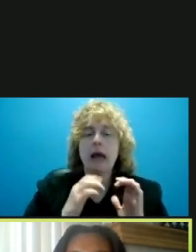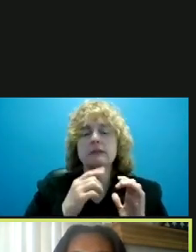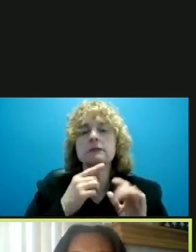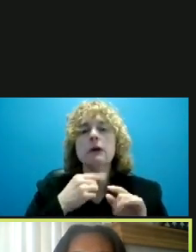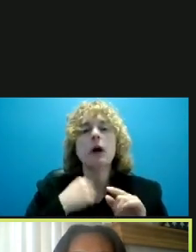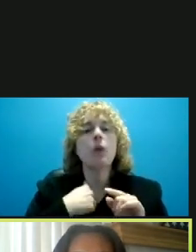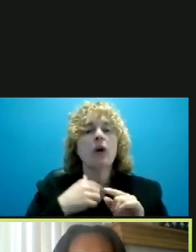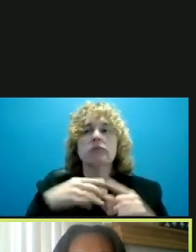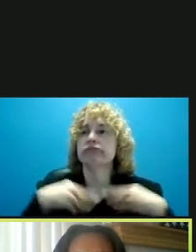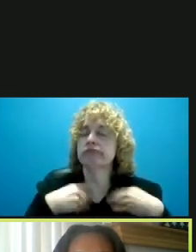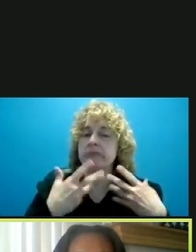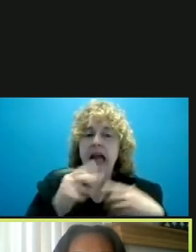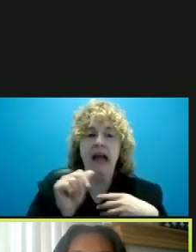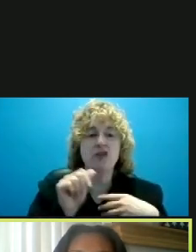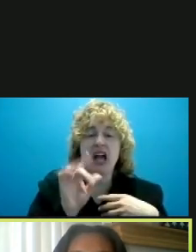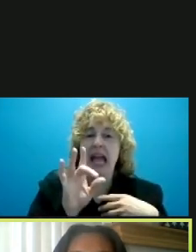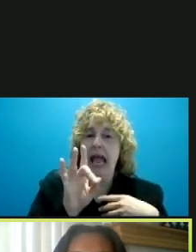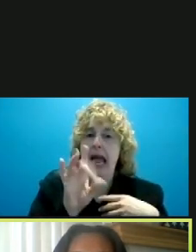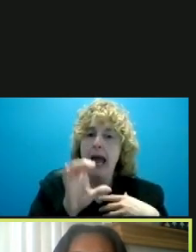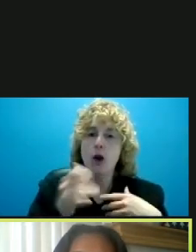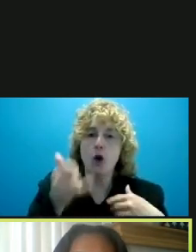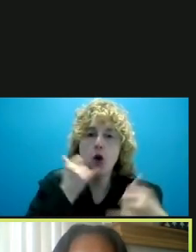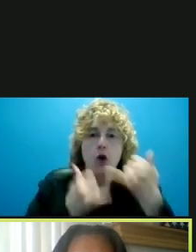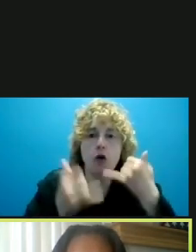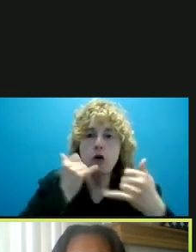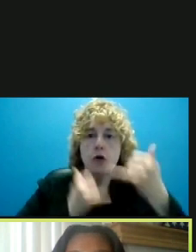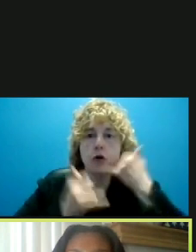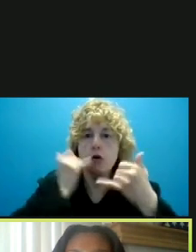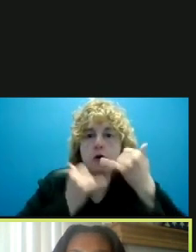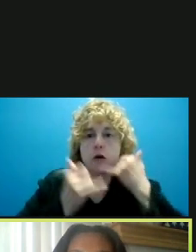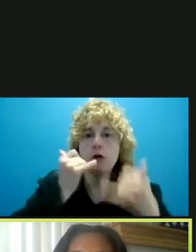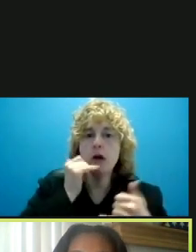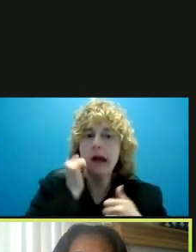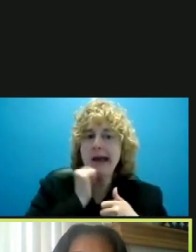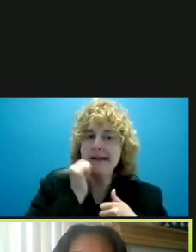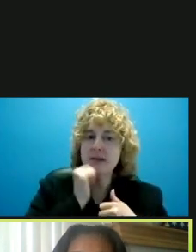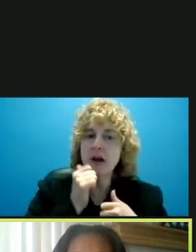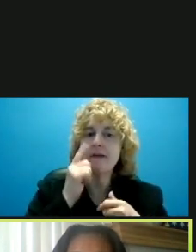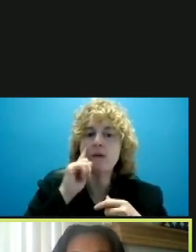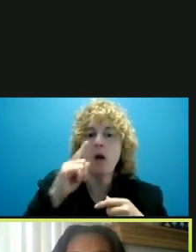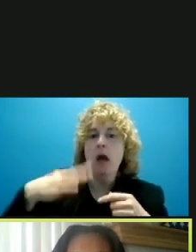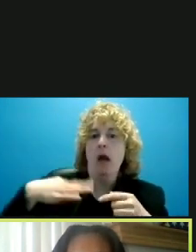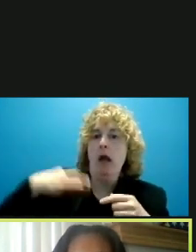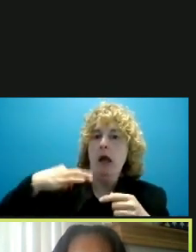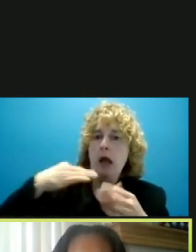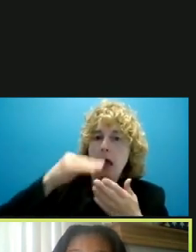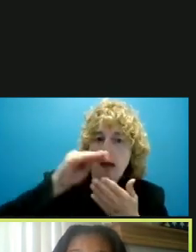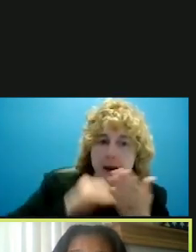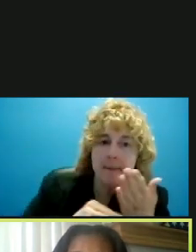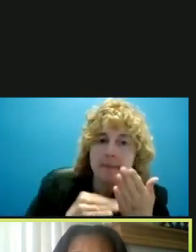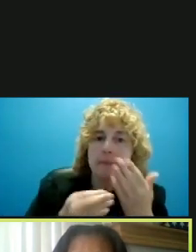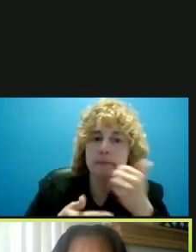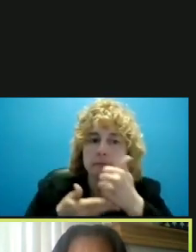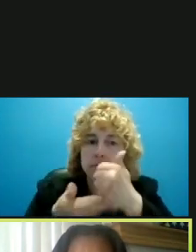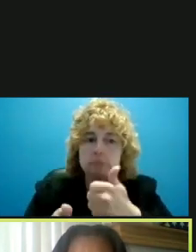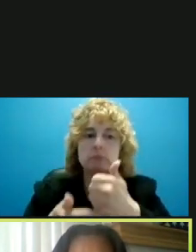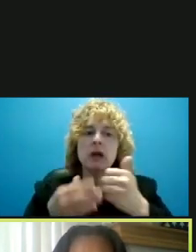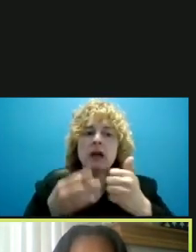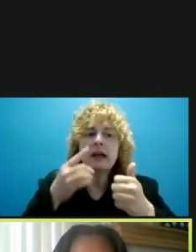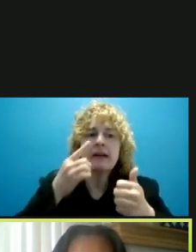um, so clients are able to be assisted with application completion, conduct pre-screening, and provide information and schedule any